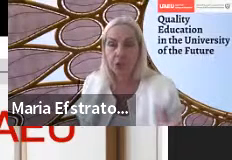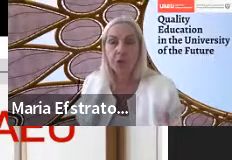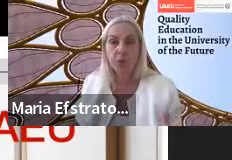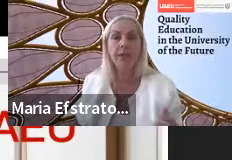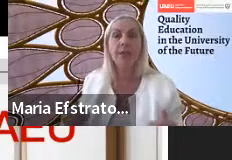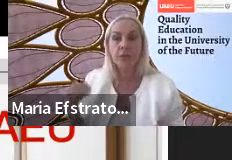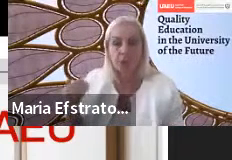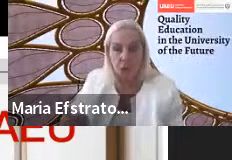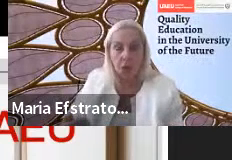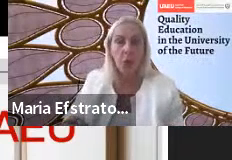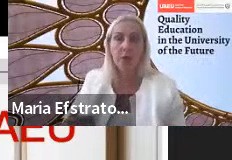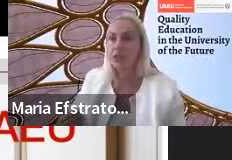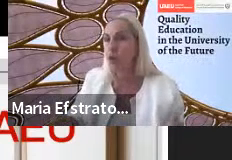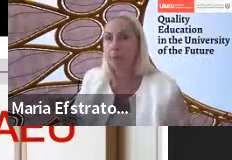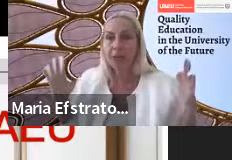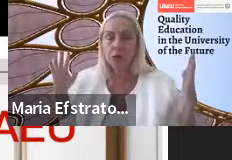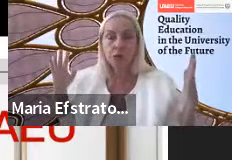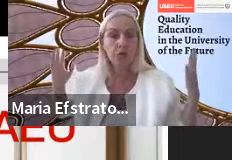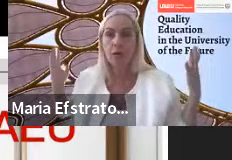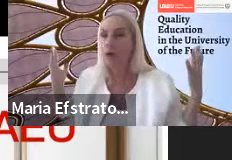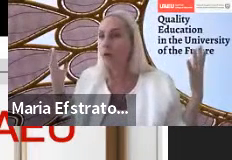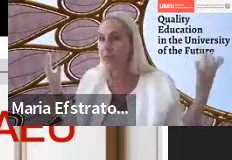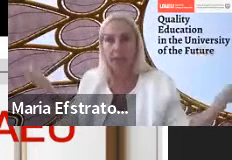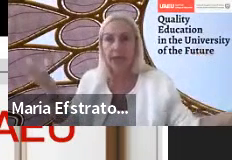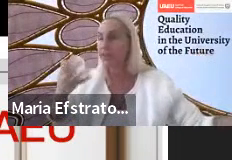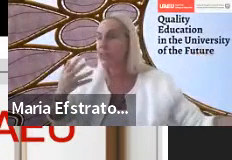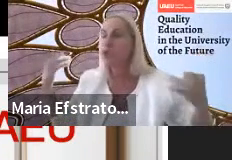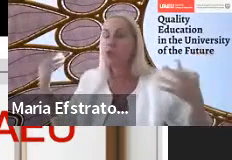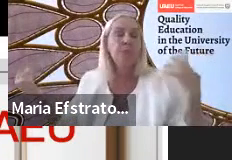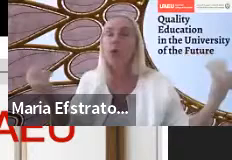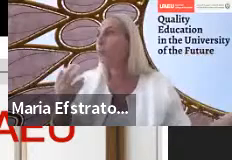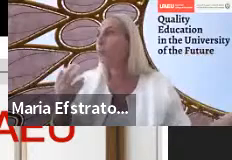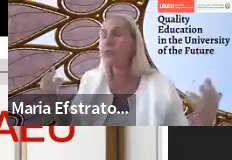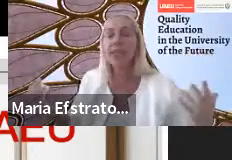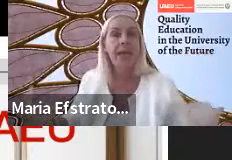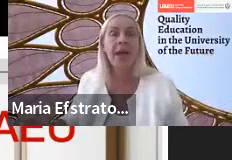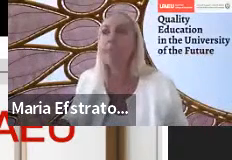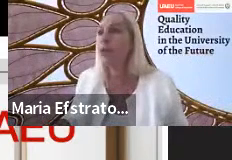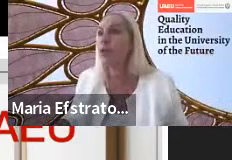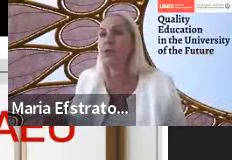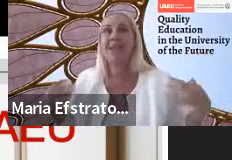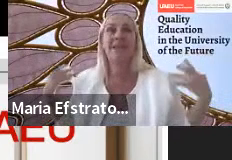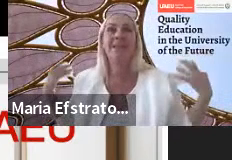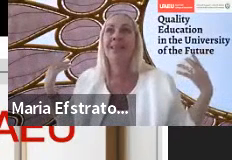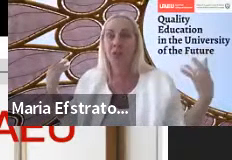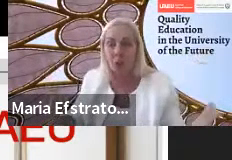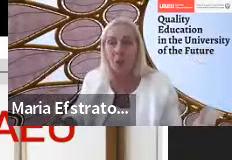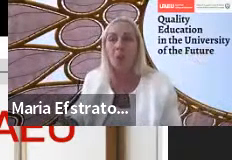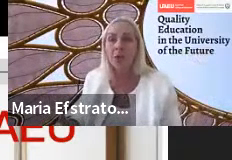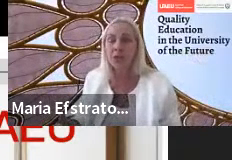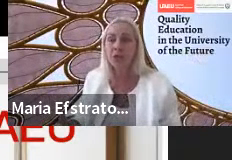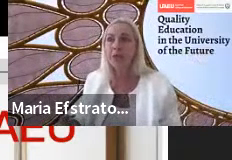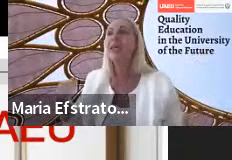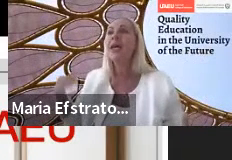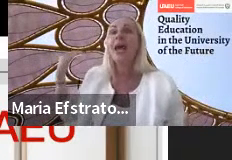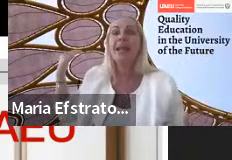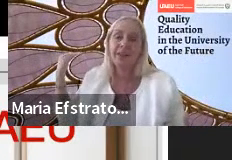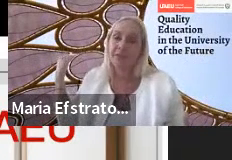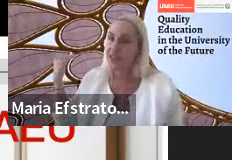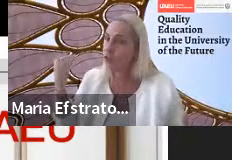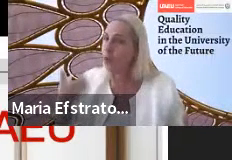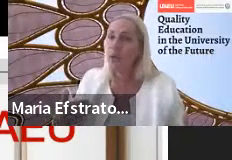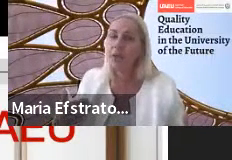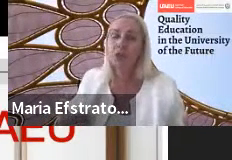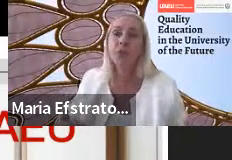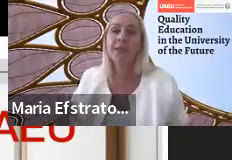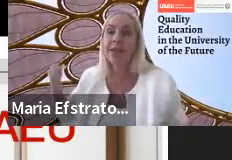tired doing so and so because of the attention problems they have, because they don't want to do it. And